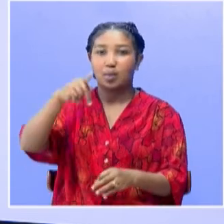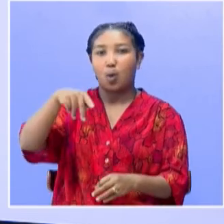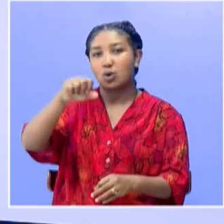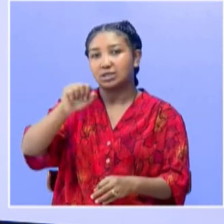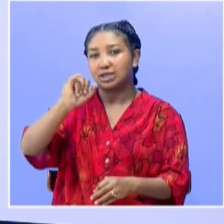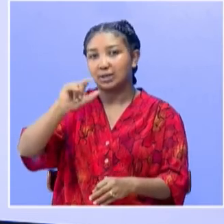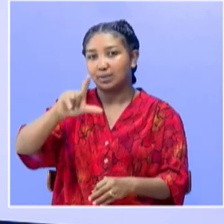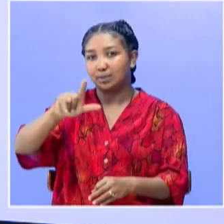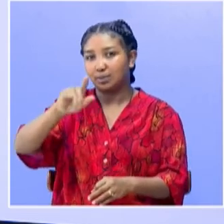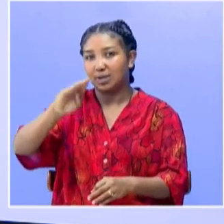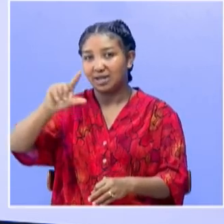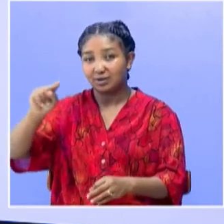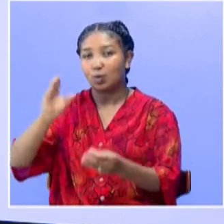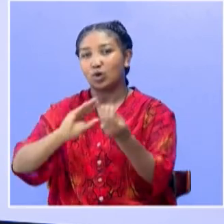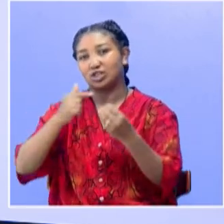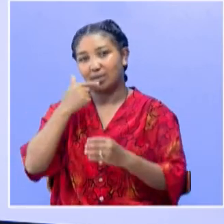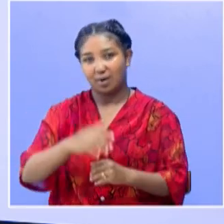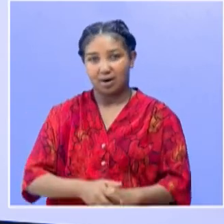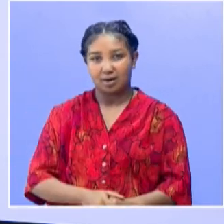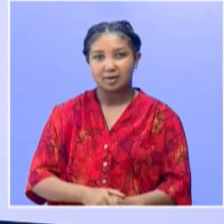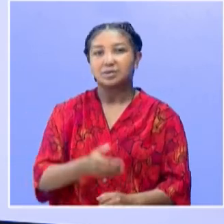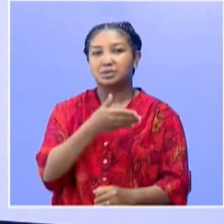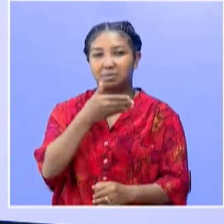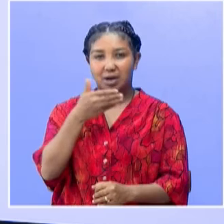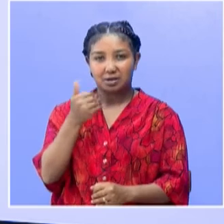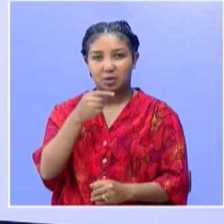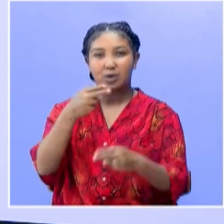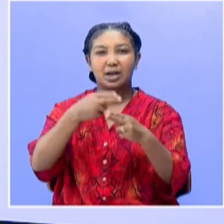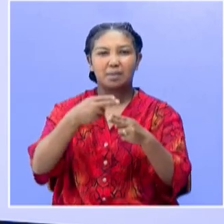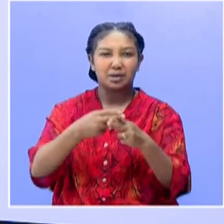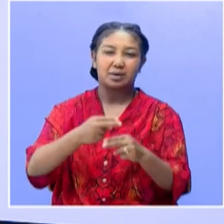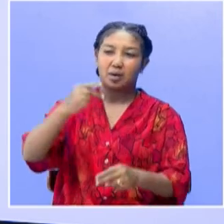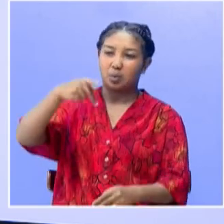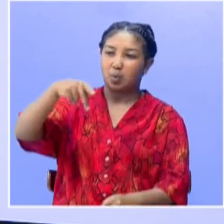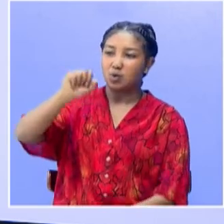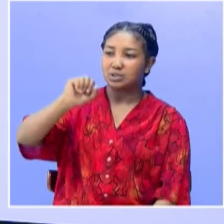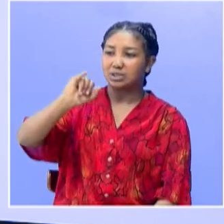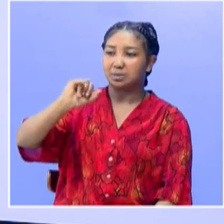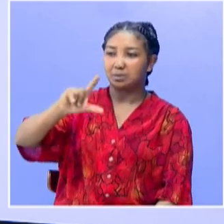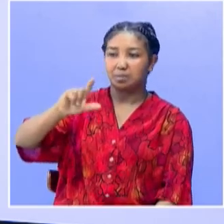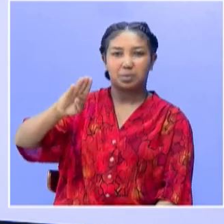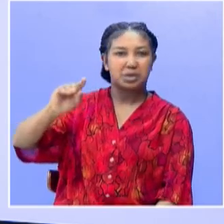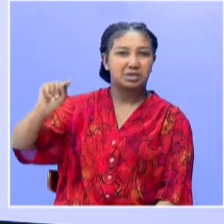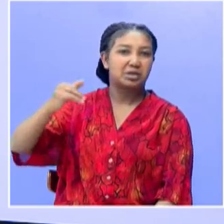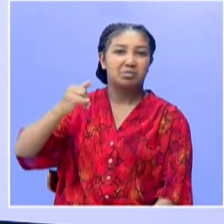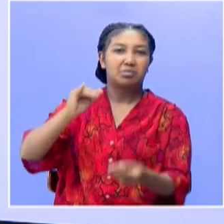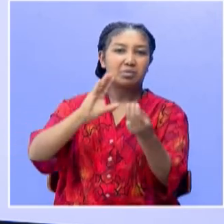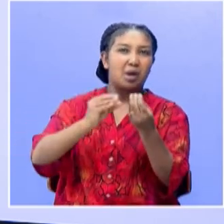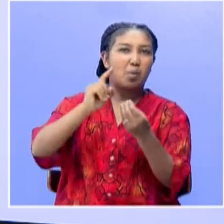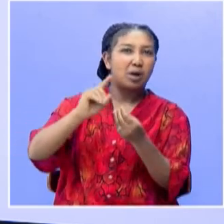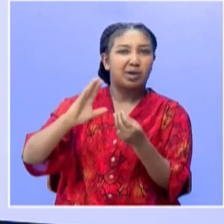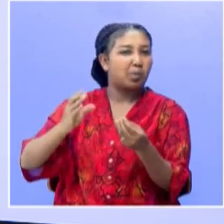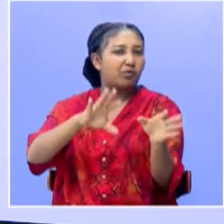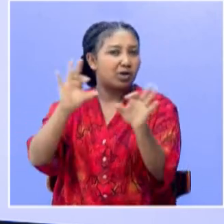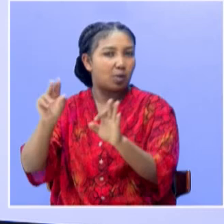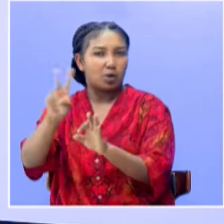possibility condition. Okay? It's better you name it possibility condition instead of saying type 1, type 2. You